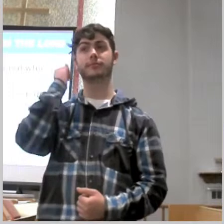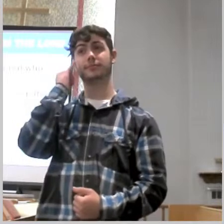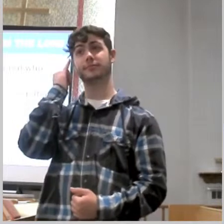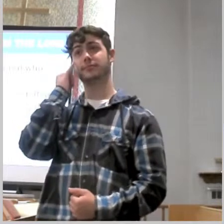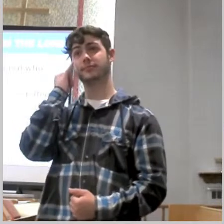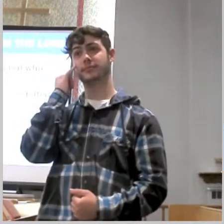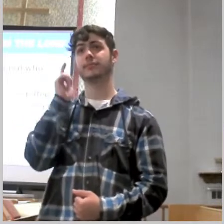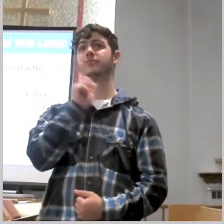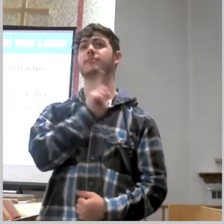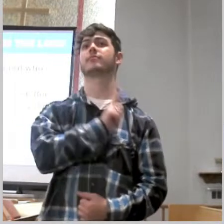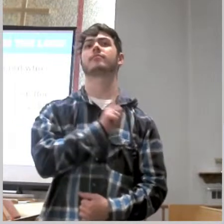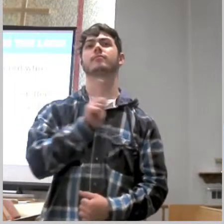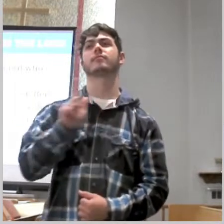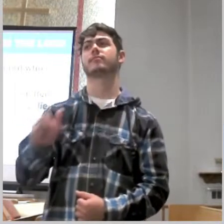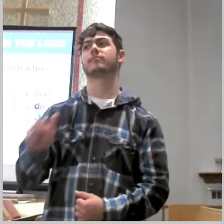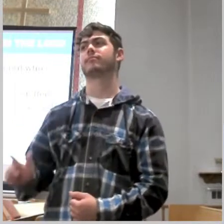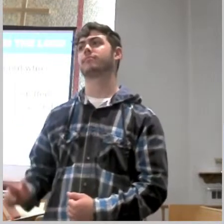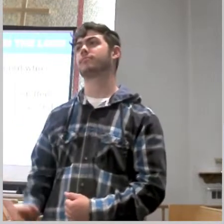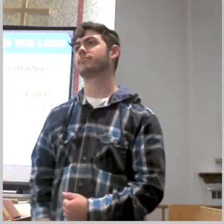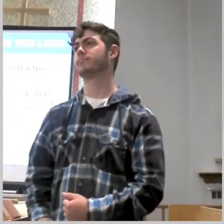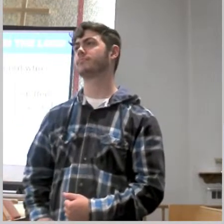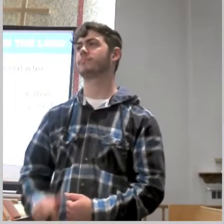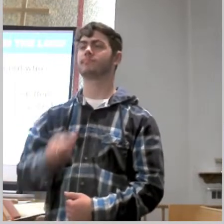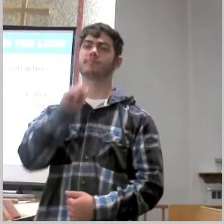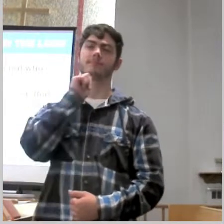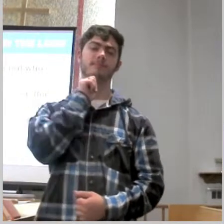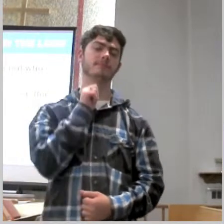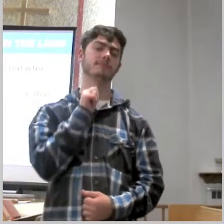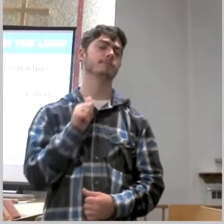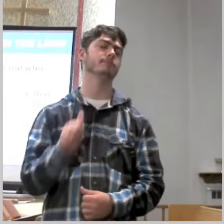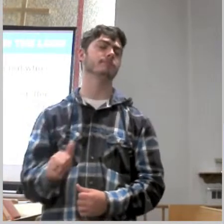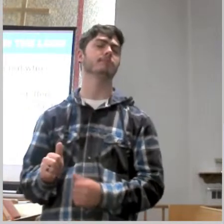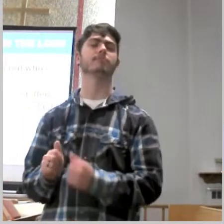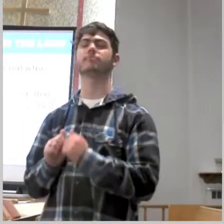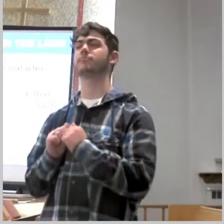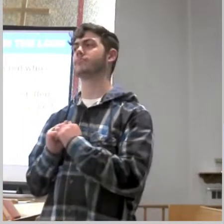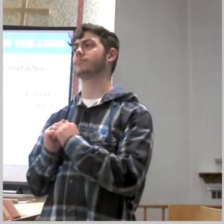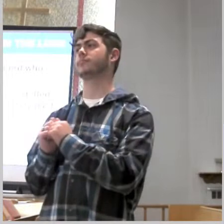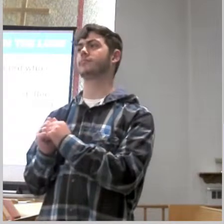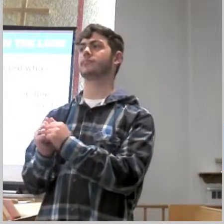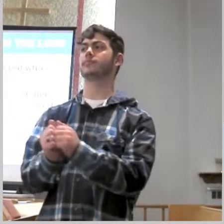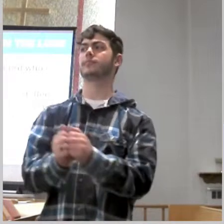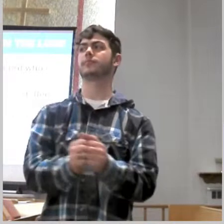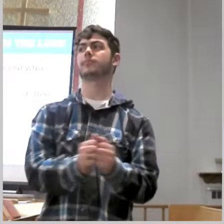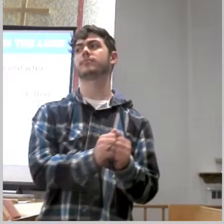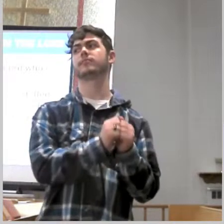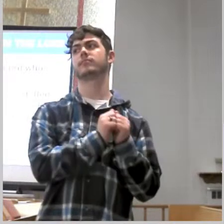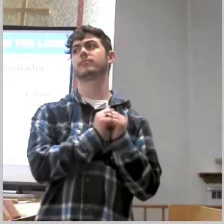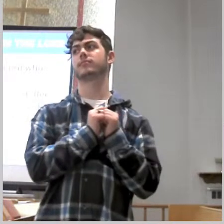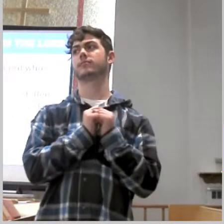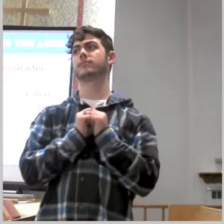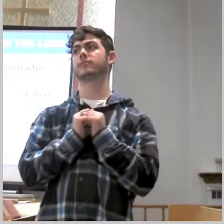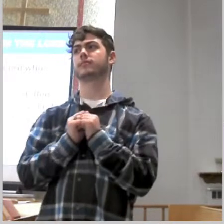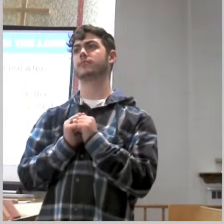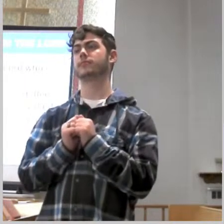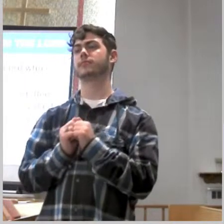Lord. Had it not been the Lord who was on our